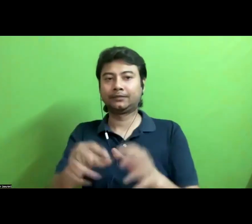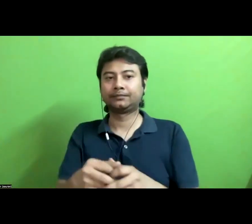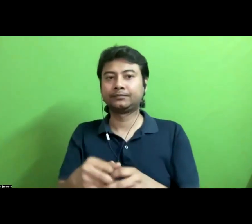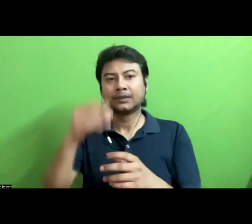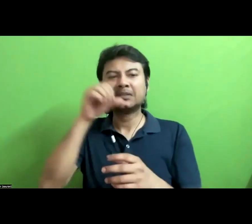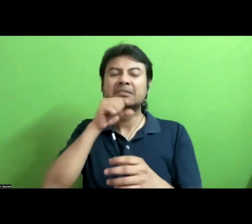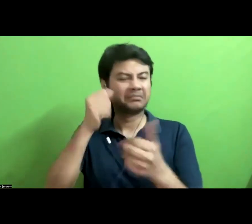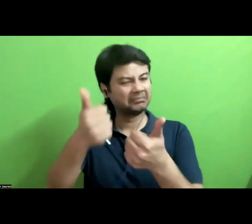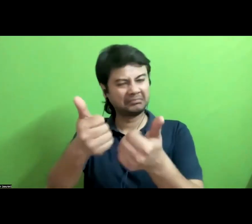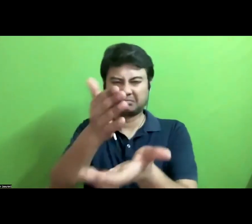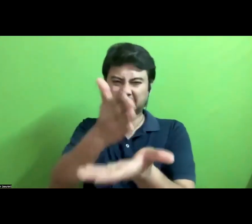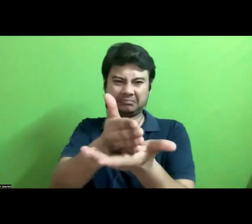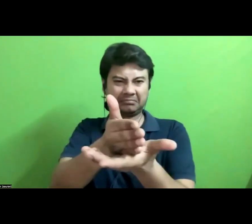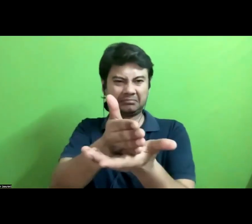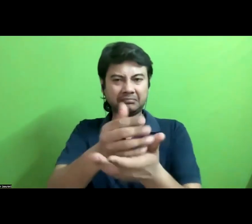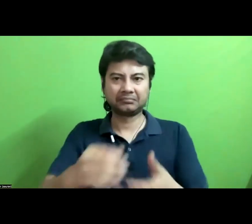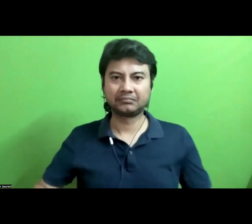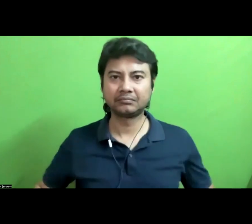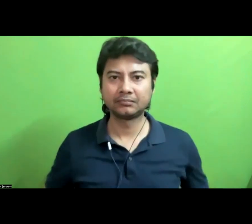now.